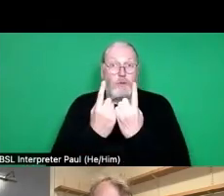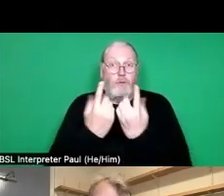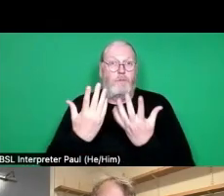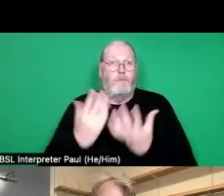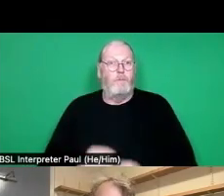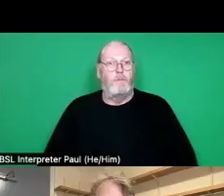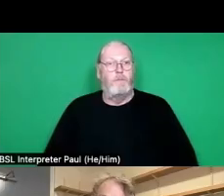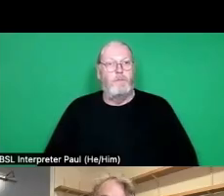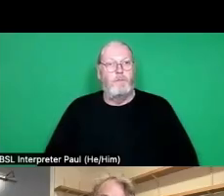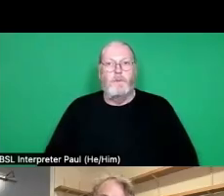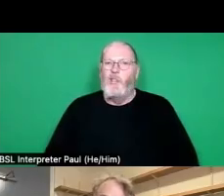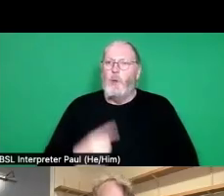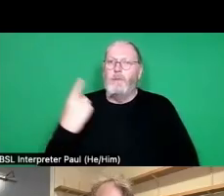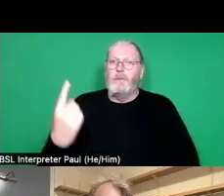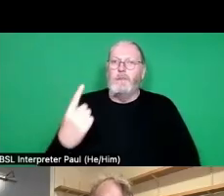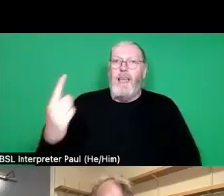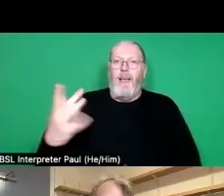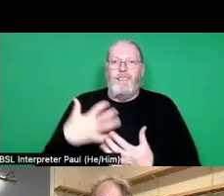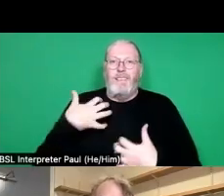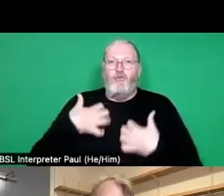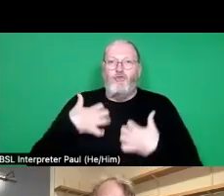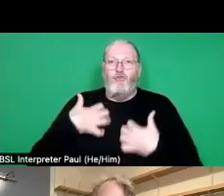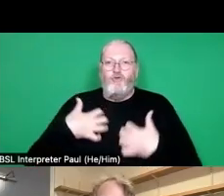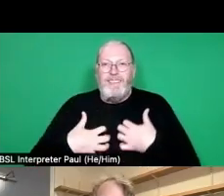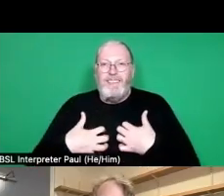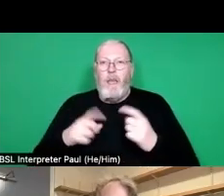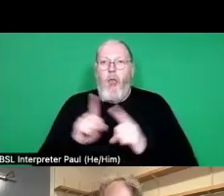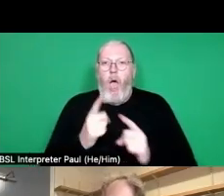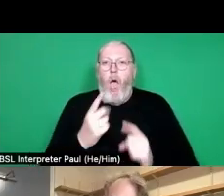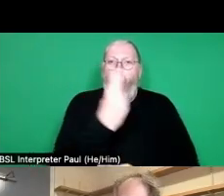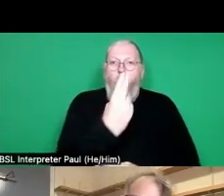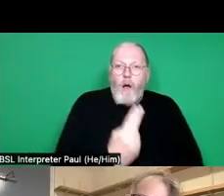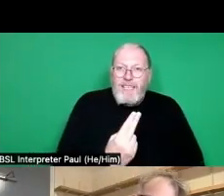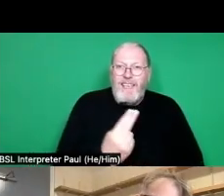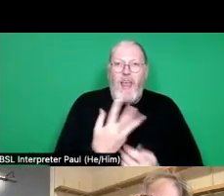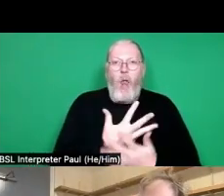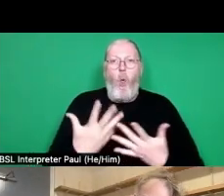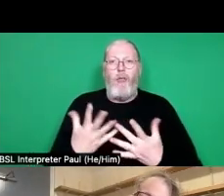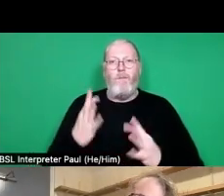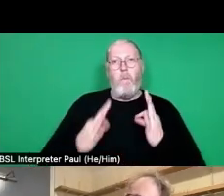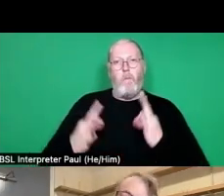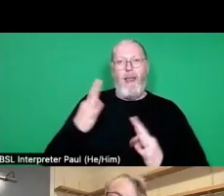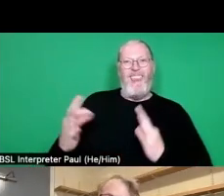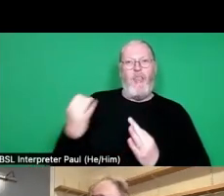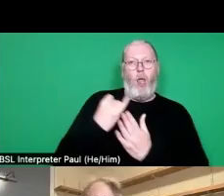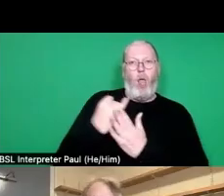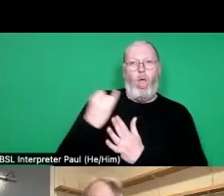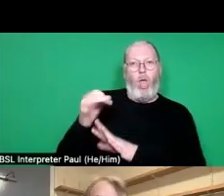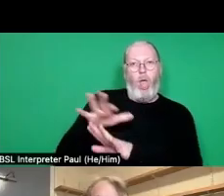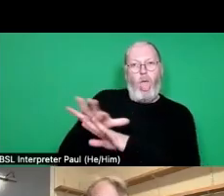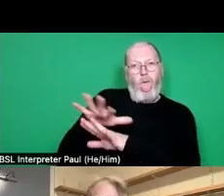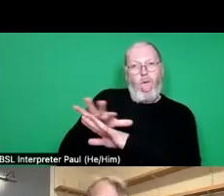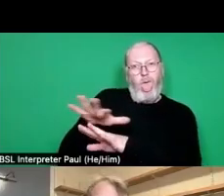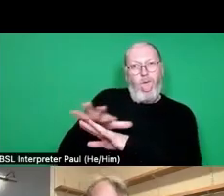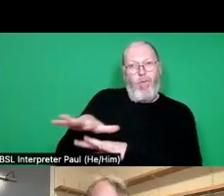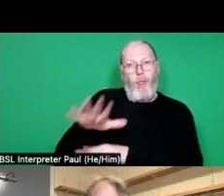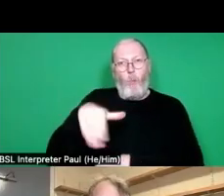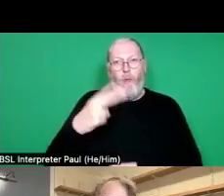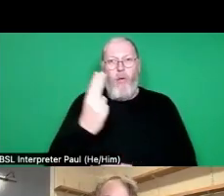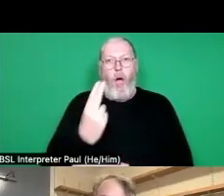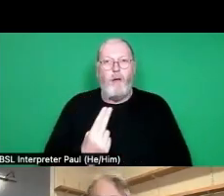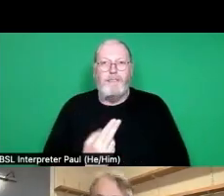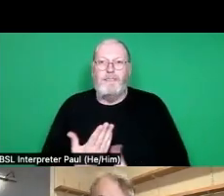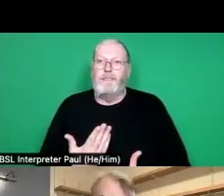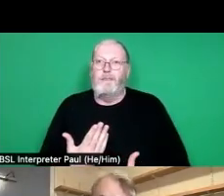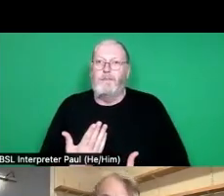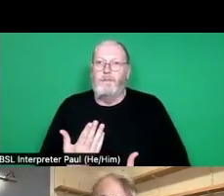artists. He's interested in the avant-garde, the political nature of artistic practice, but not just in the most common way that people understand that. Not